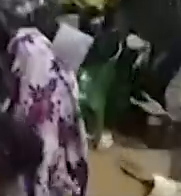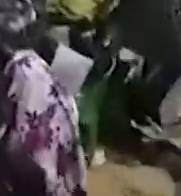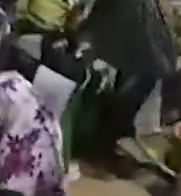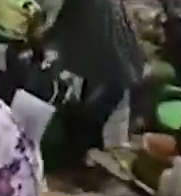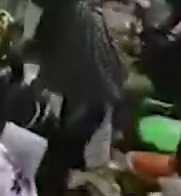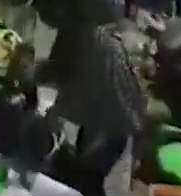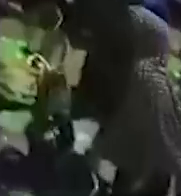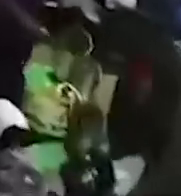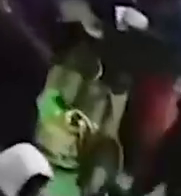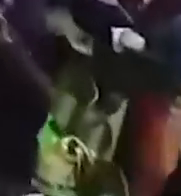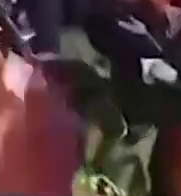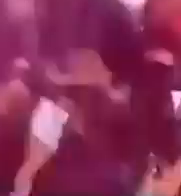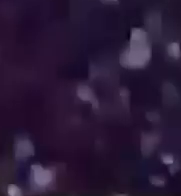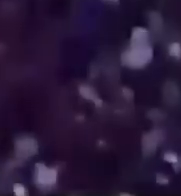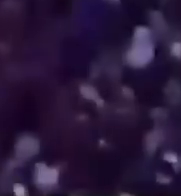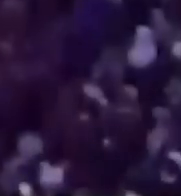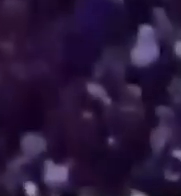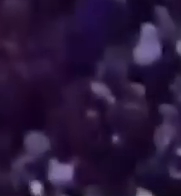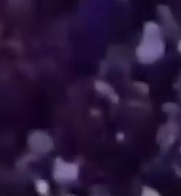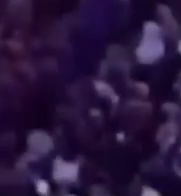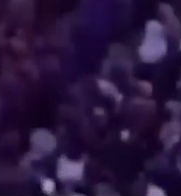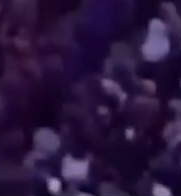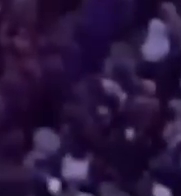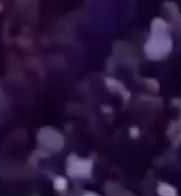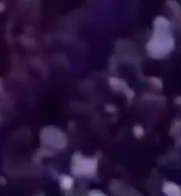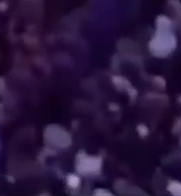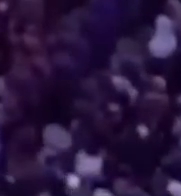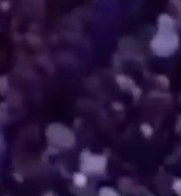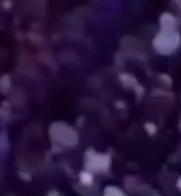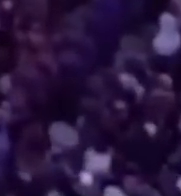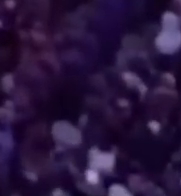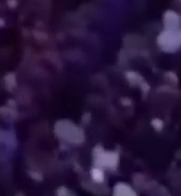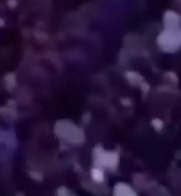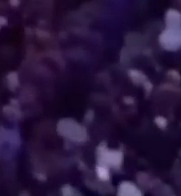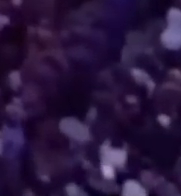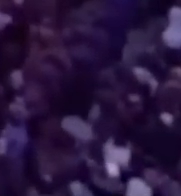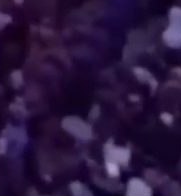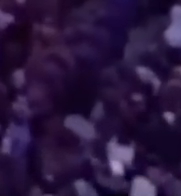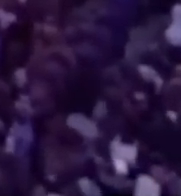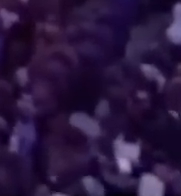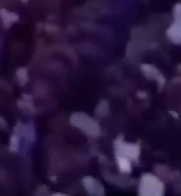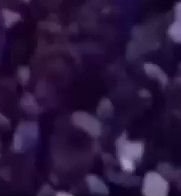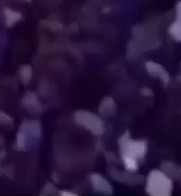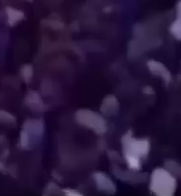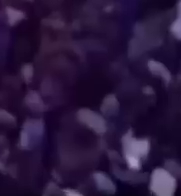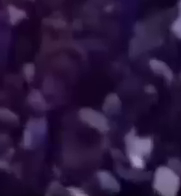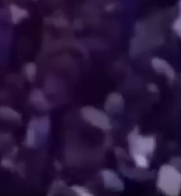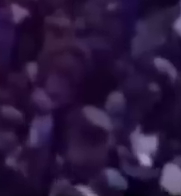Shebioba National Camp, Towari AP Junction, Lufu Akpa.